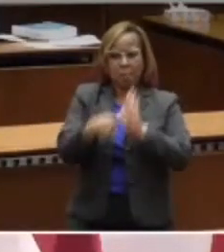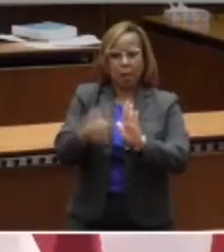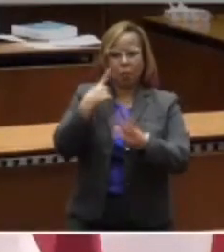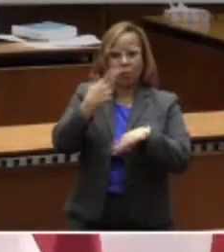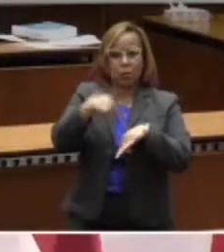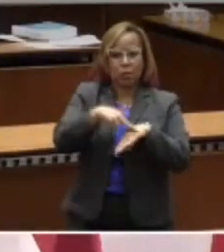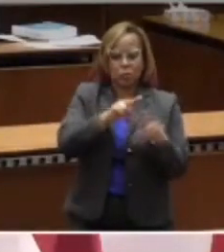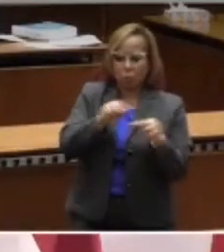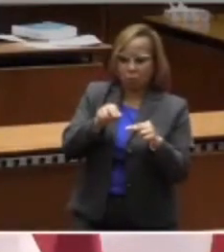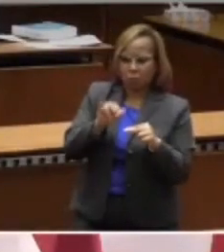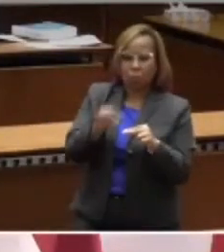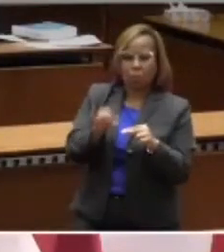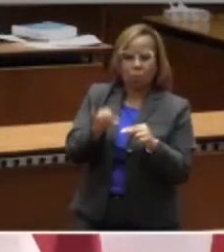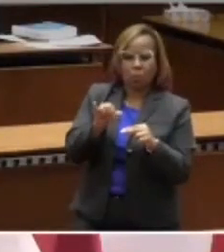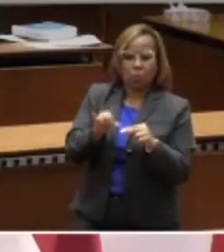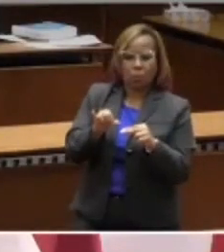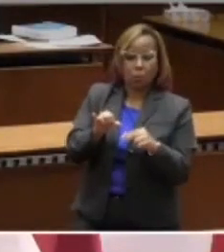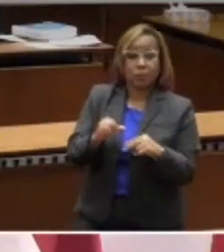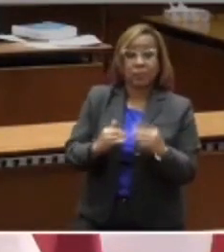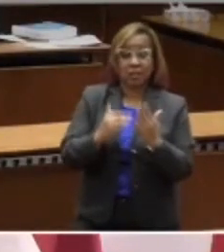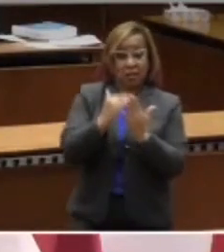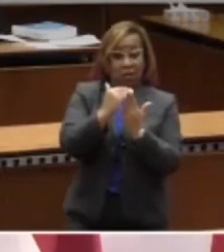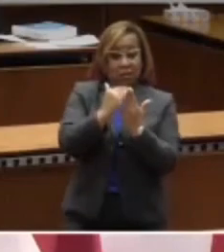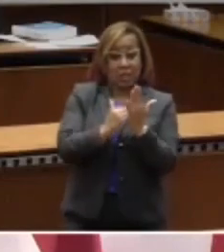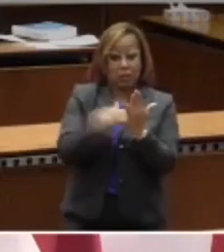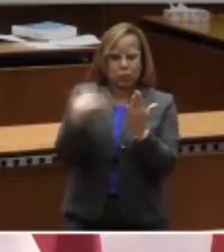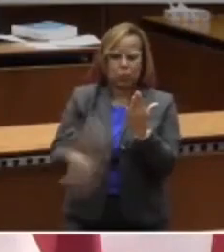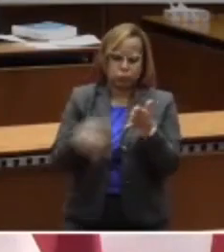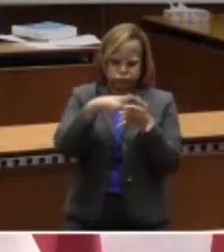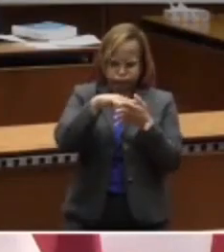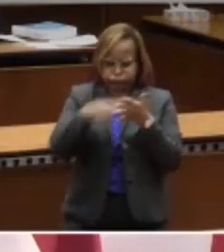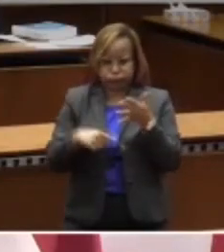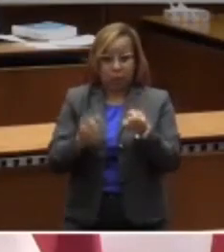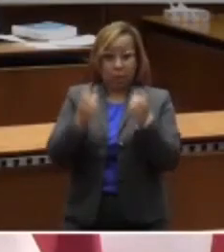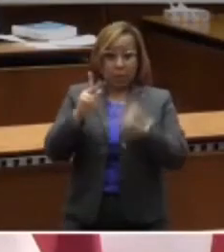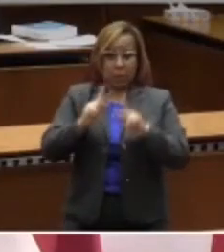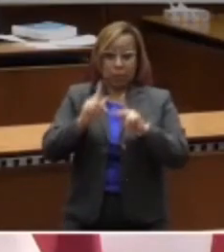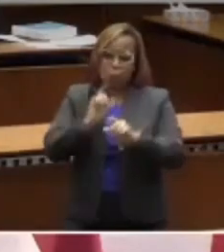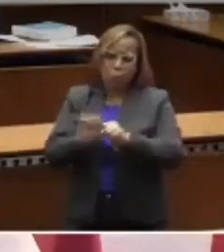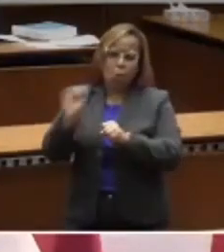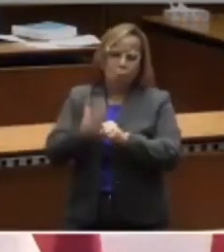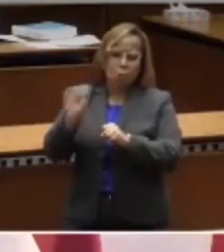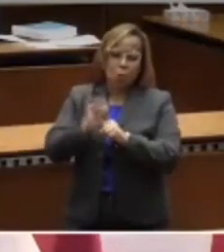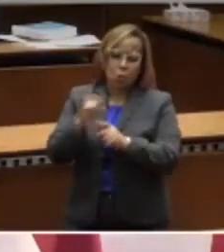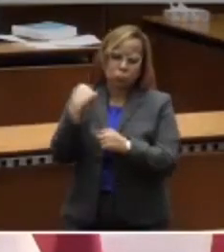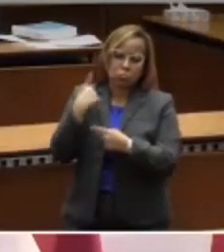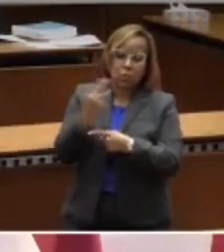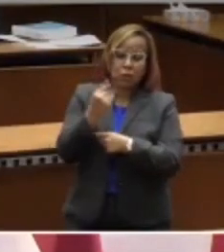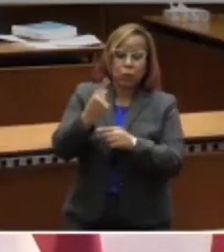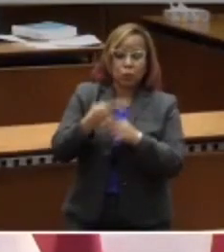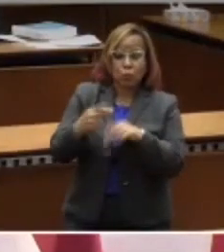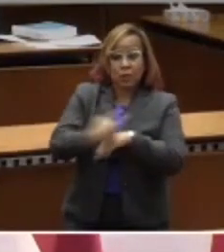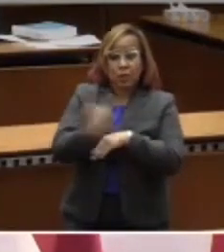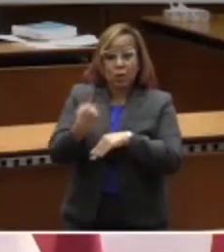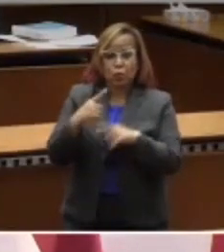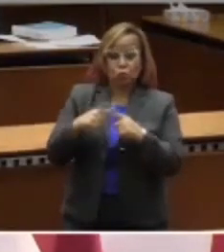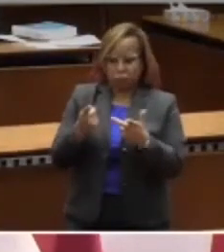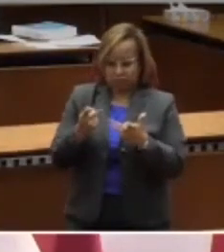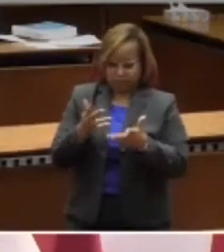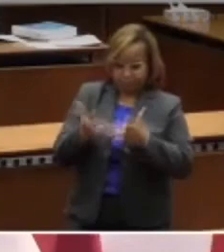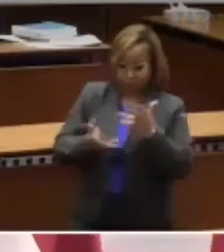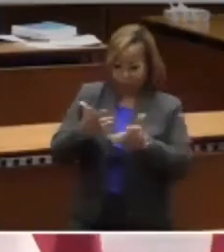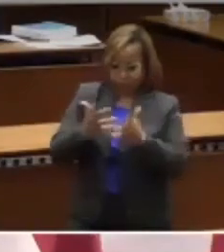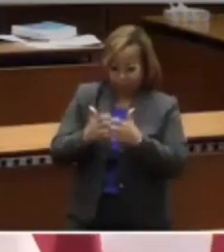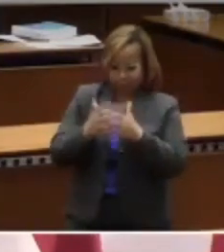the nation. Now, the list is long of the many people who worked tirelessly over a few short days to stand up